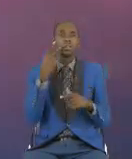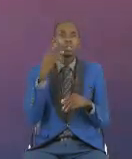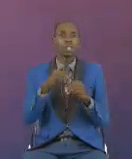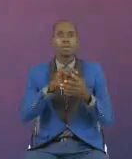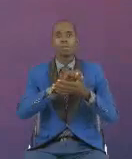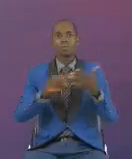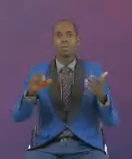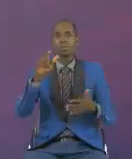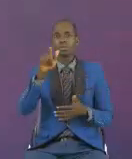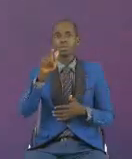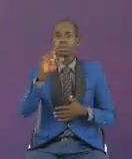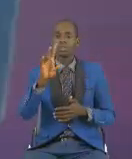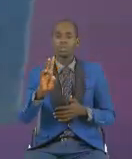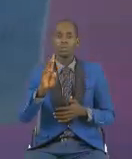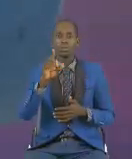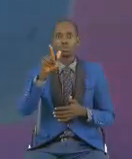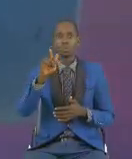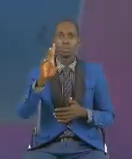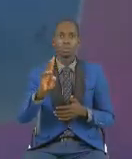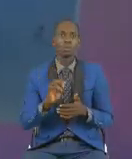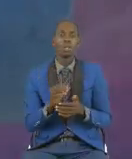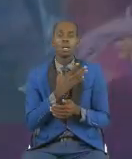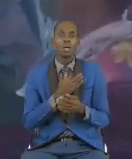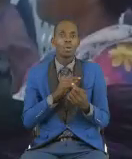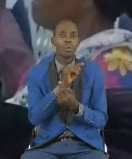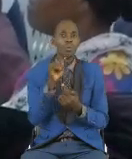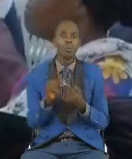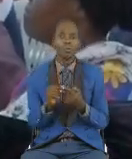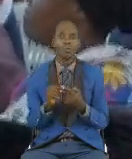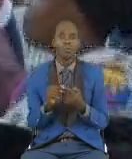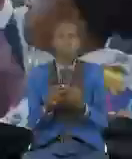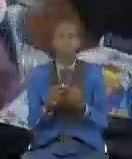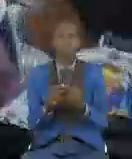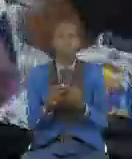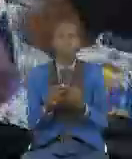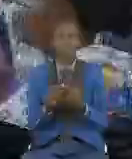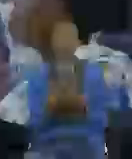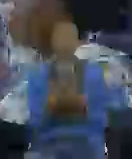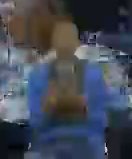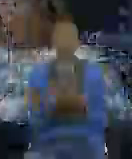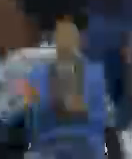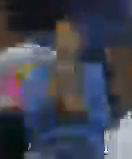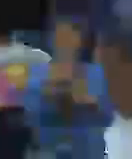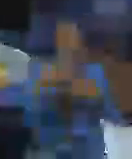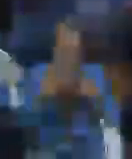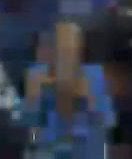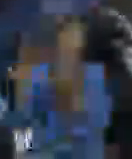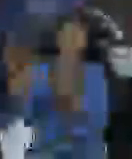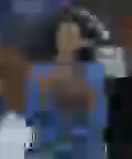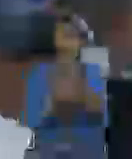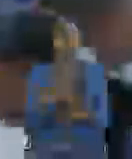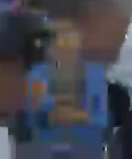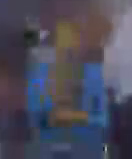27. In verse 27, and when they had brought them, they